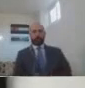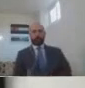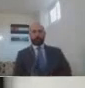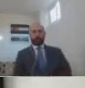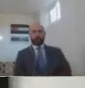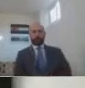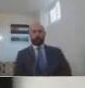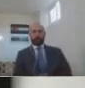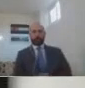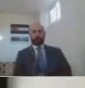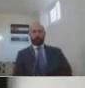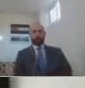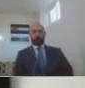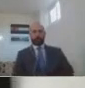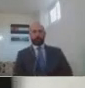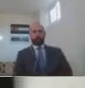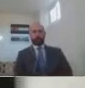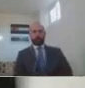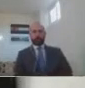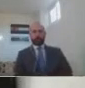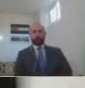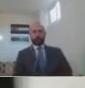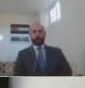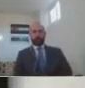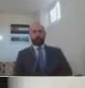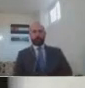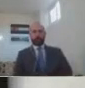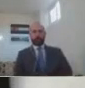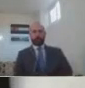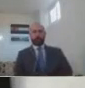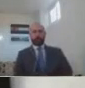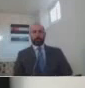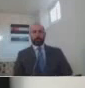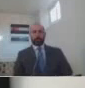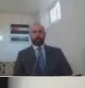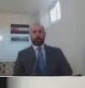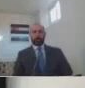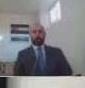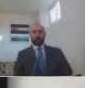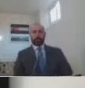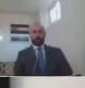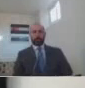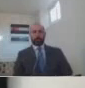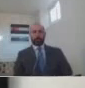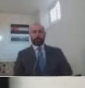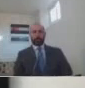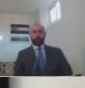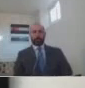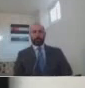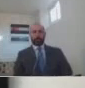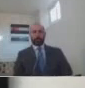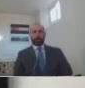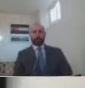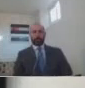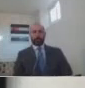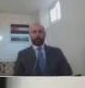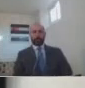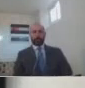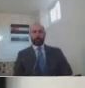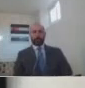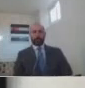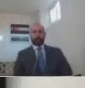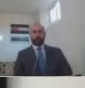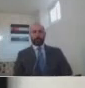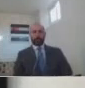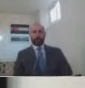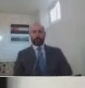safe place to be. In fact, we think it's generally the safest place to be for students and teachers. They follow protocols well. We've